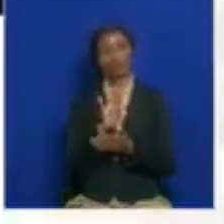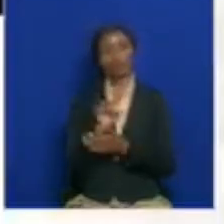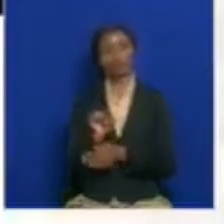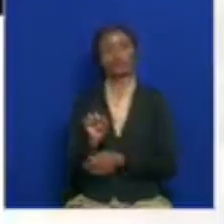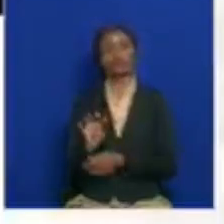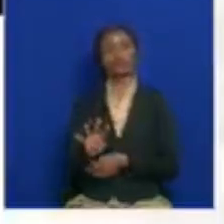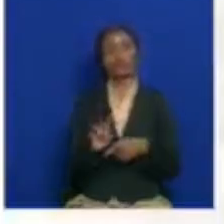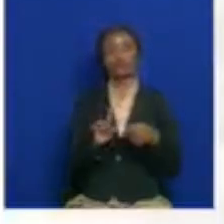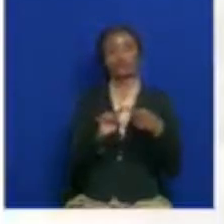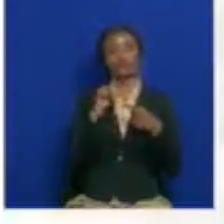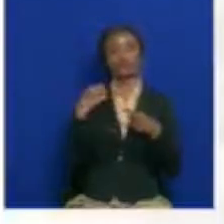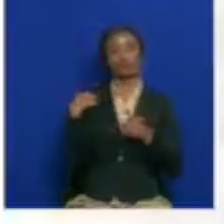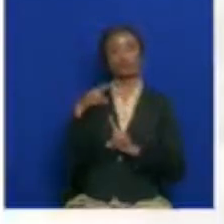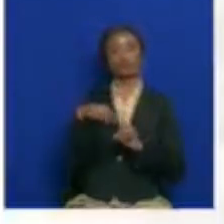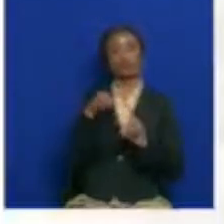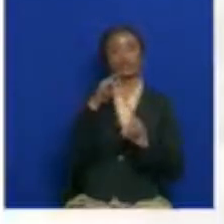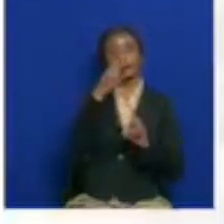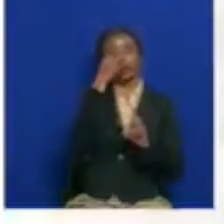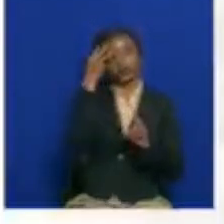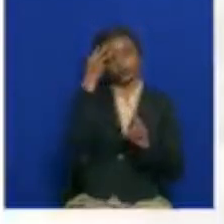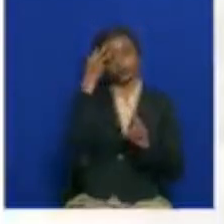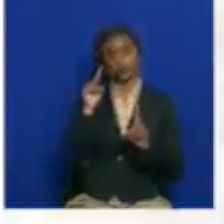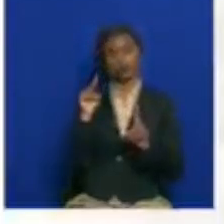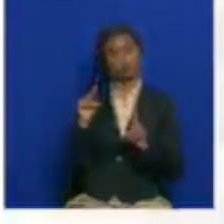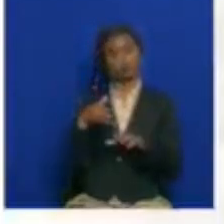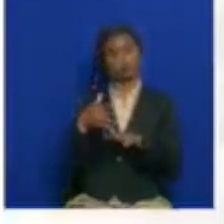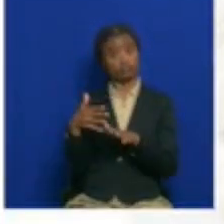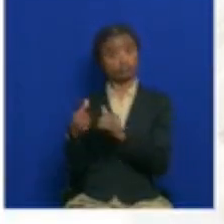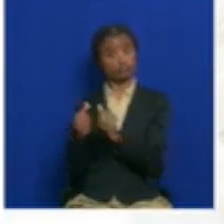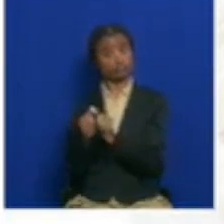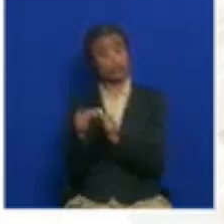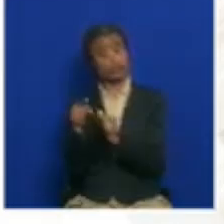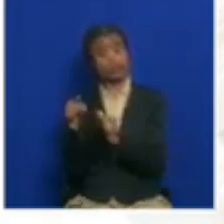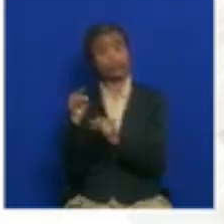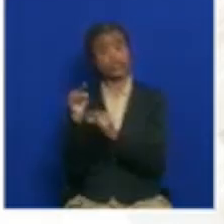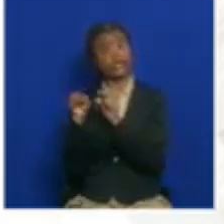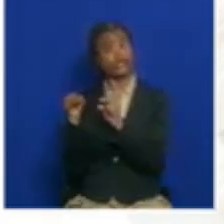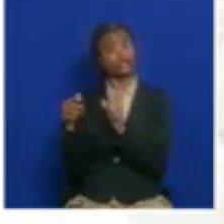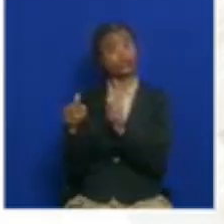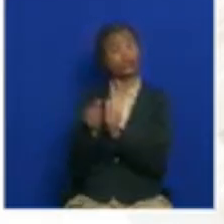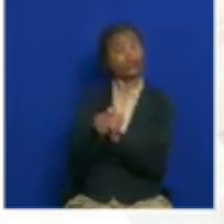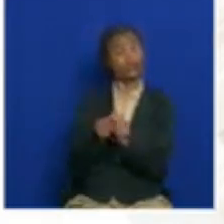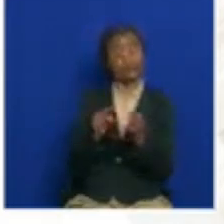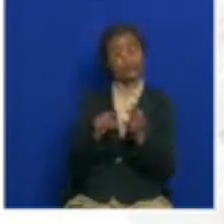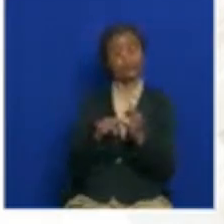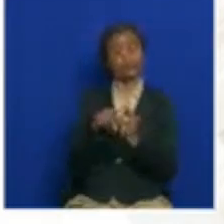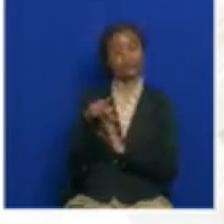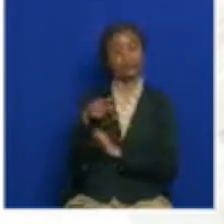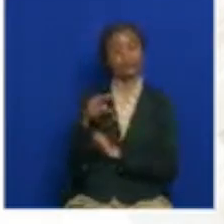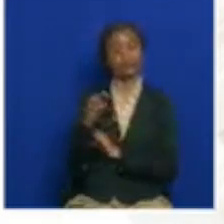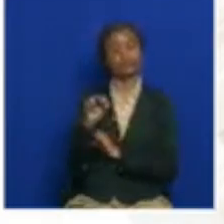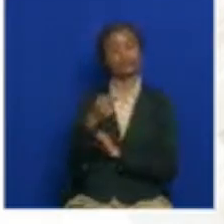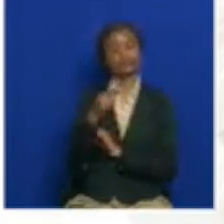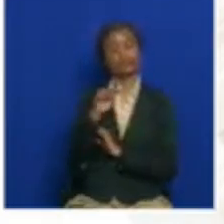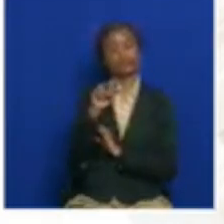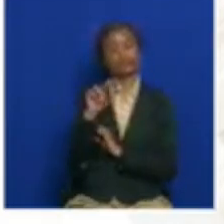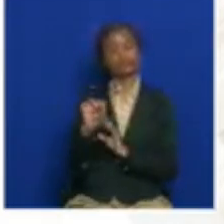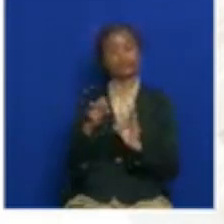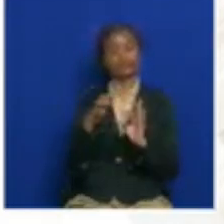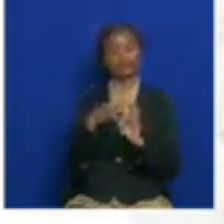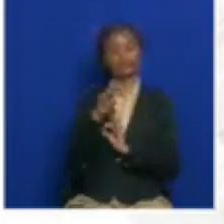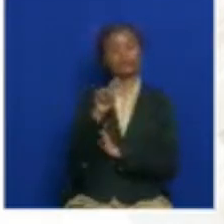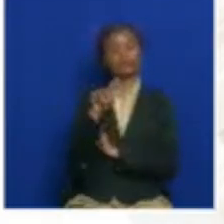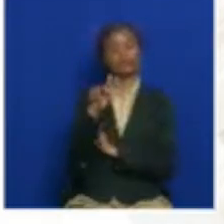your co-accused. Yes. Former General Pashani, Lieutenant General Mkhwanazi, Lieutenant General Fani, and Major